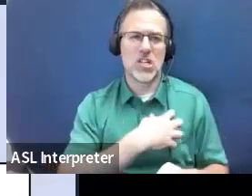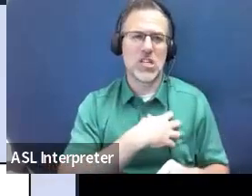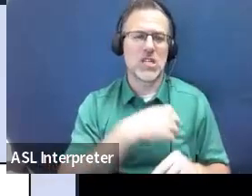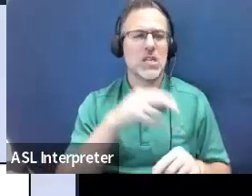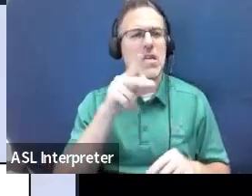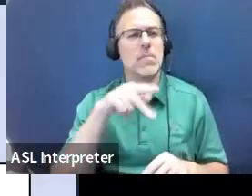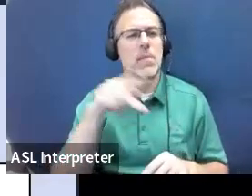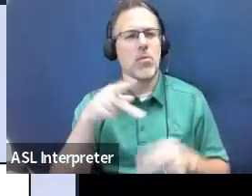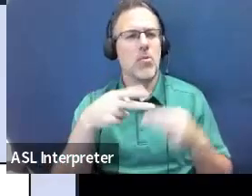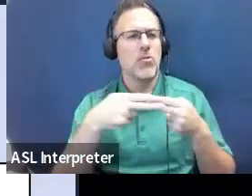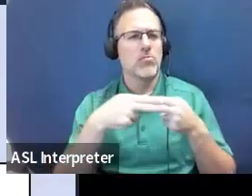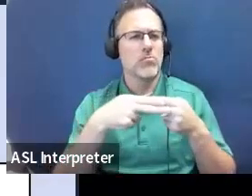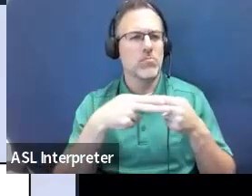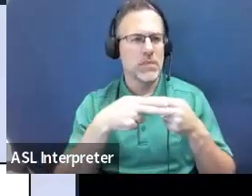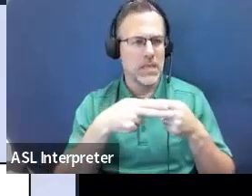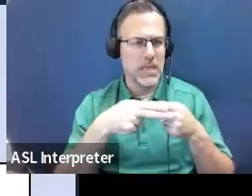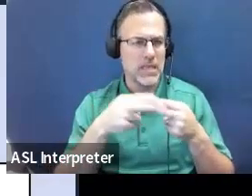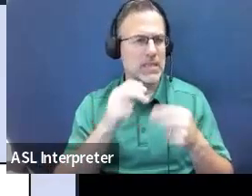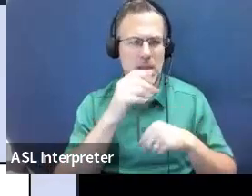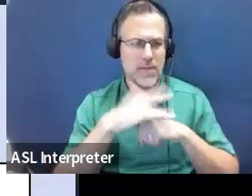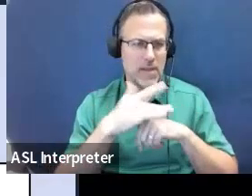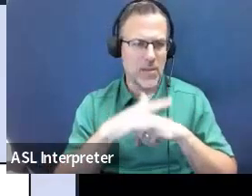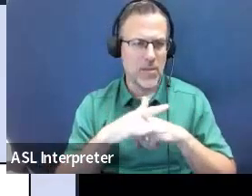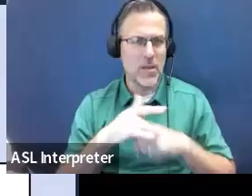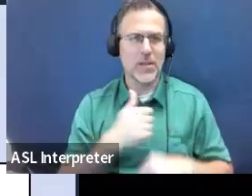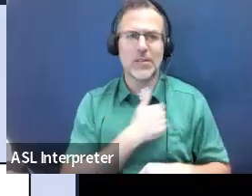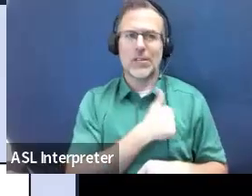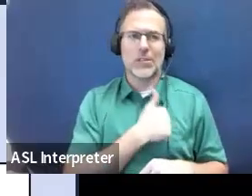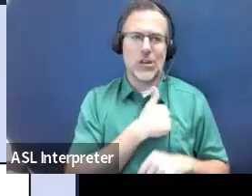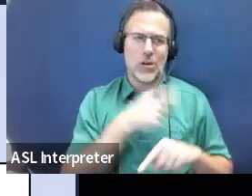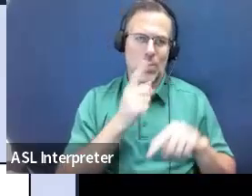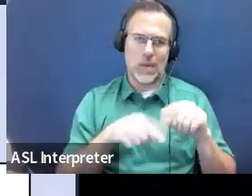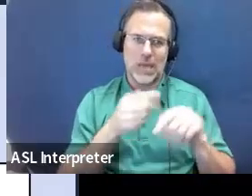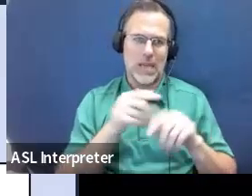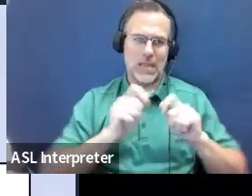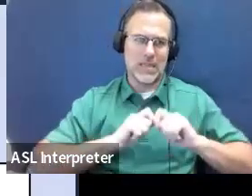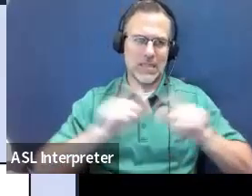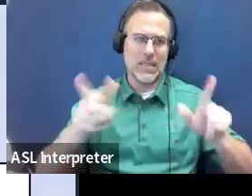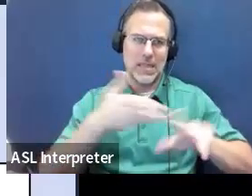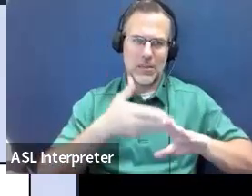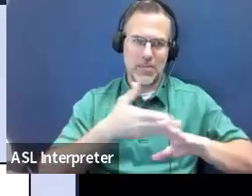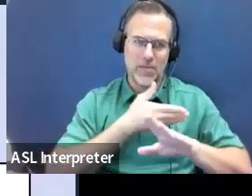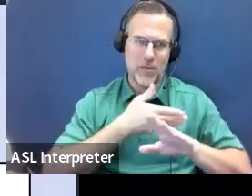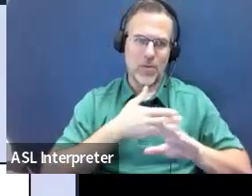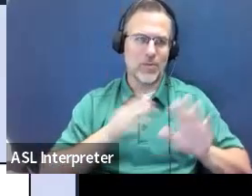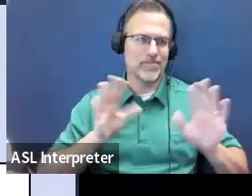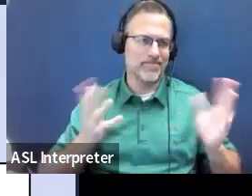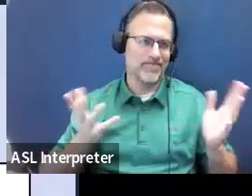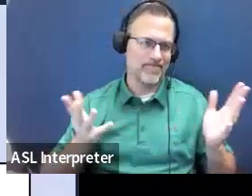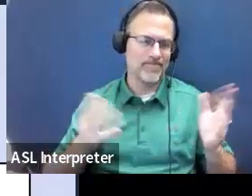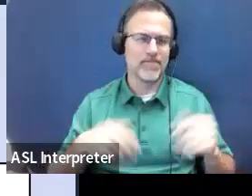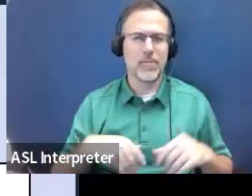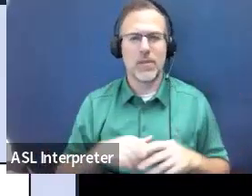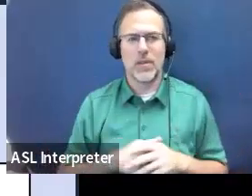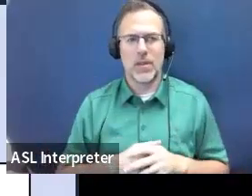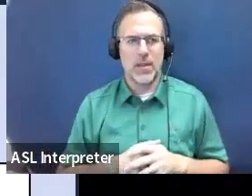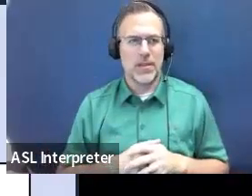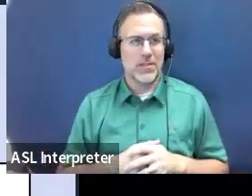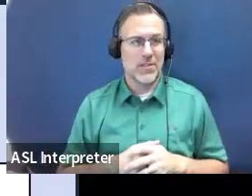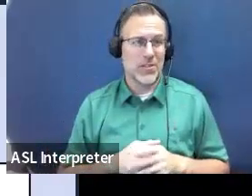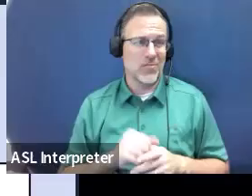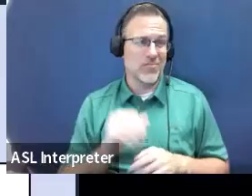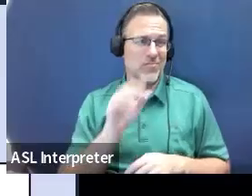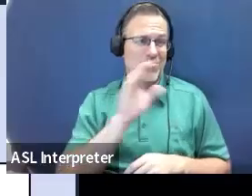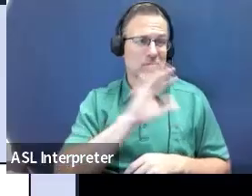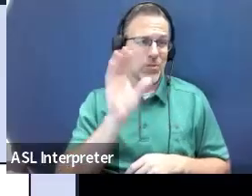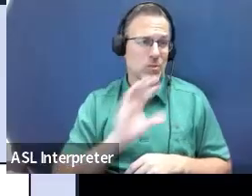being available. And we apologize that they can't be available ahead of time, but it's just something in the way that Zoom